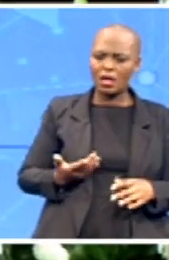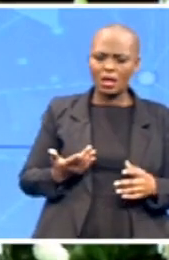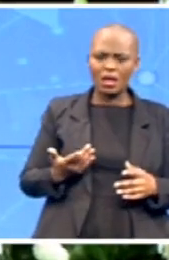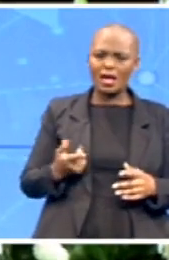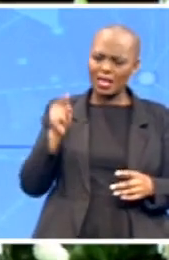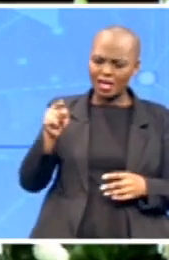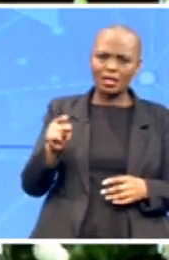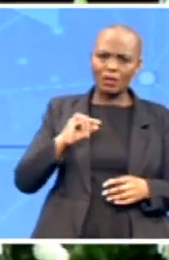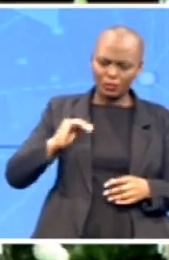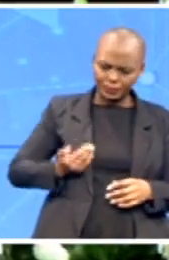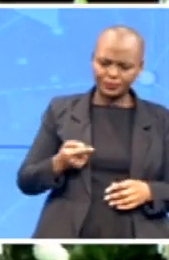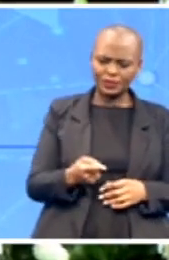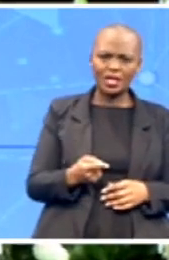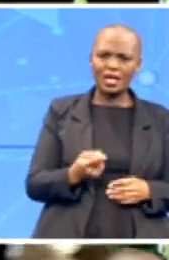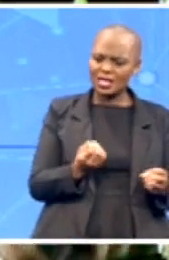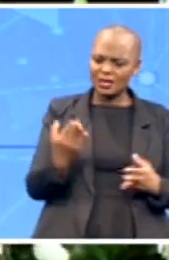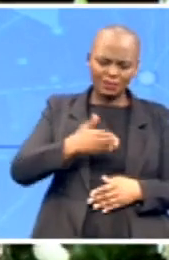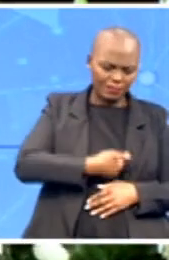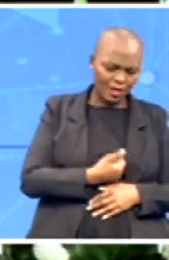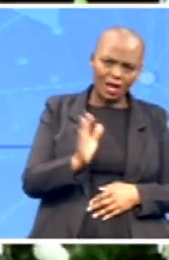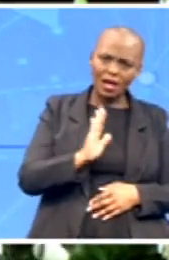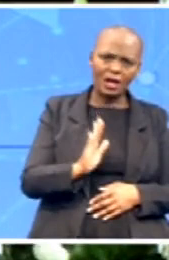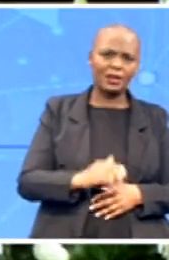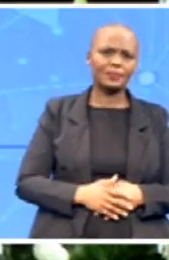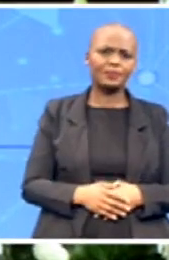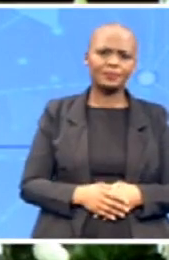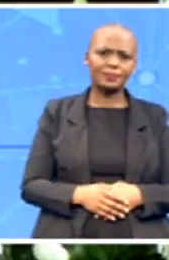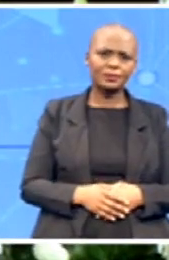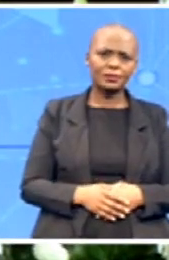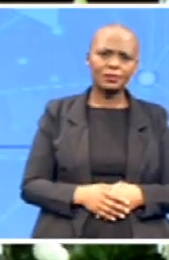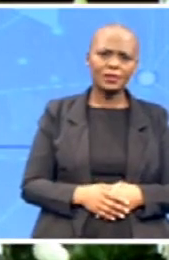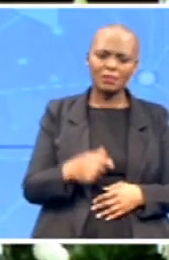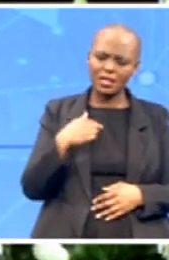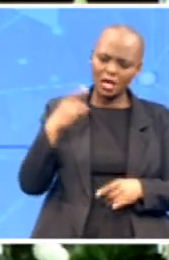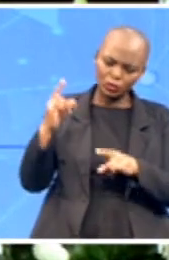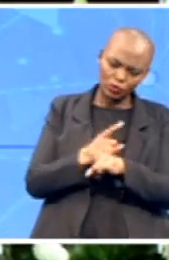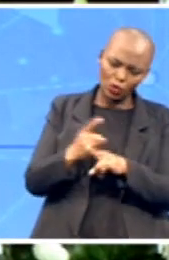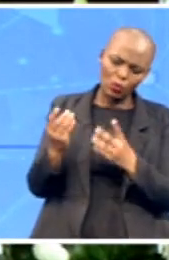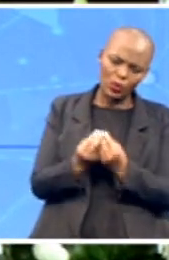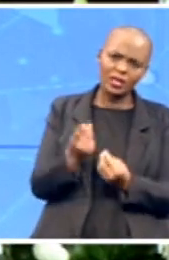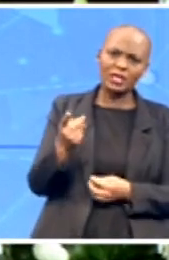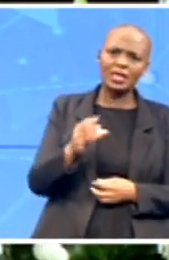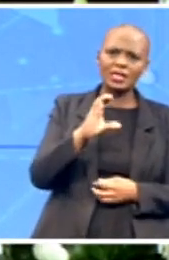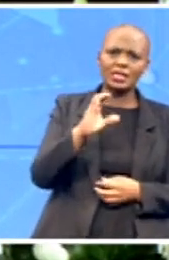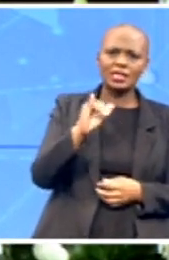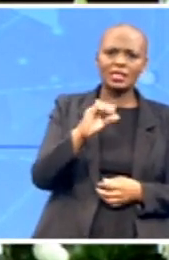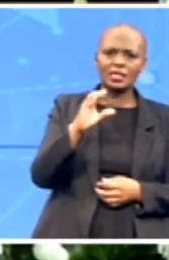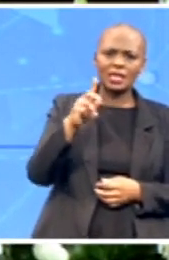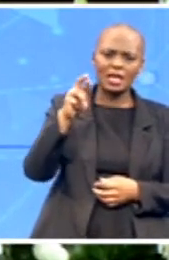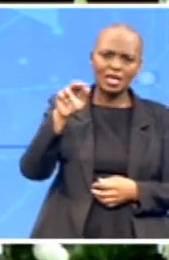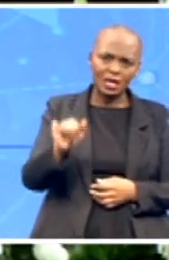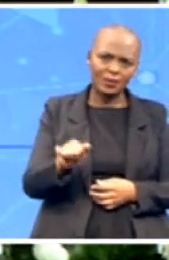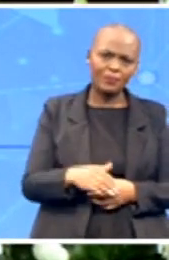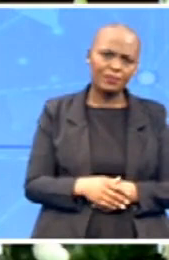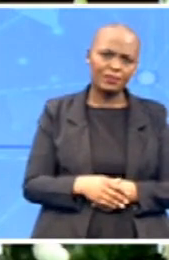Hardly enough, Nikita. I talked to her. Unana little bedinia that I was an adibo Komphela and Jitson, but I managed to